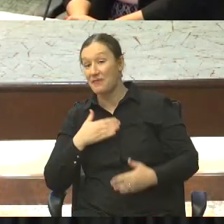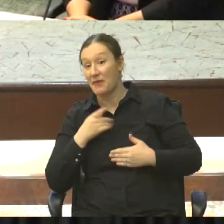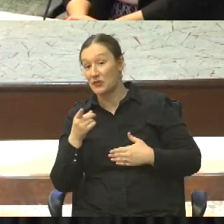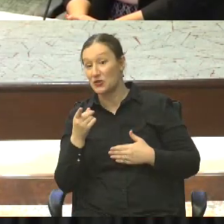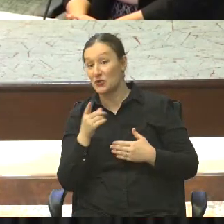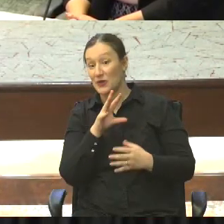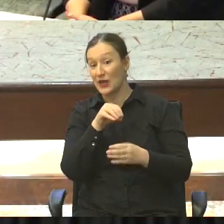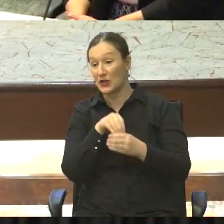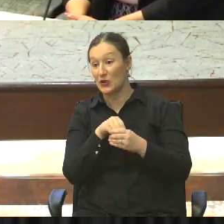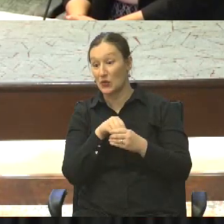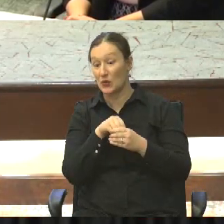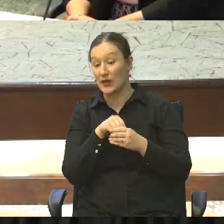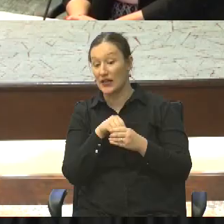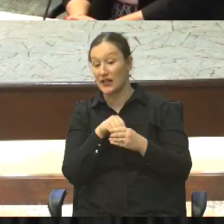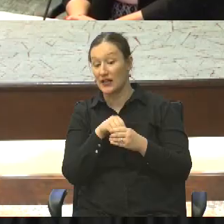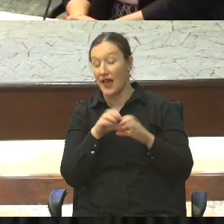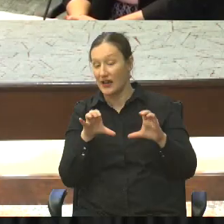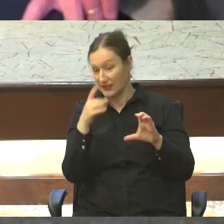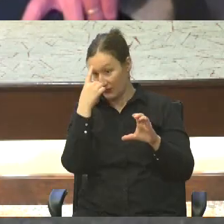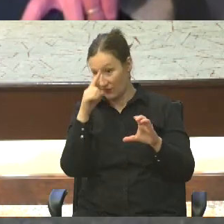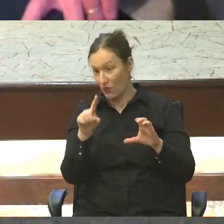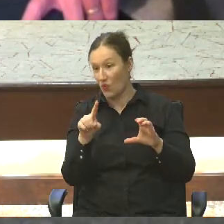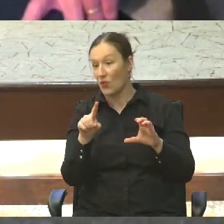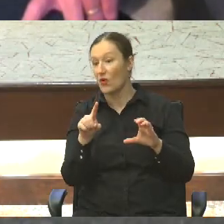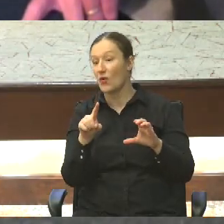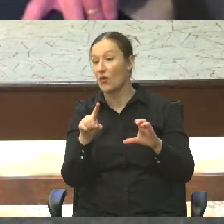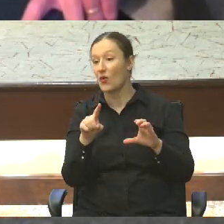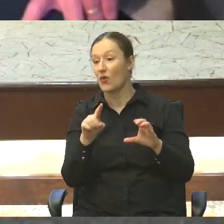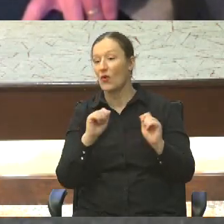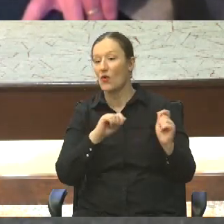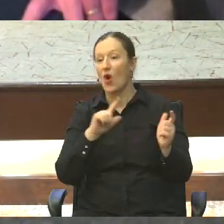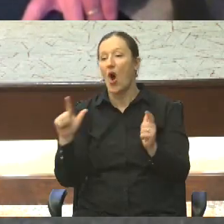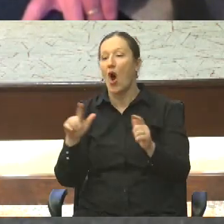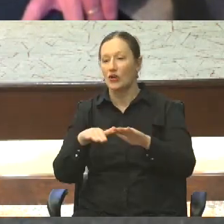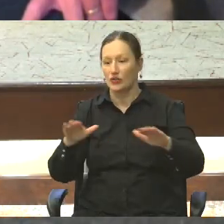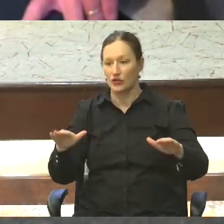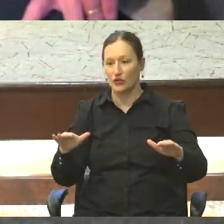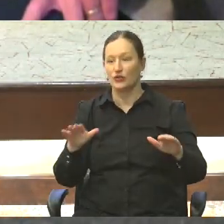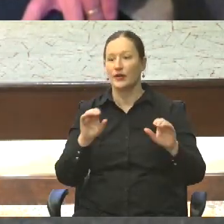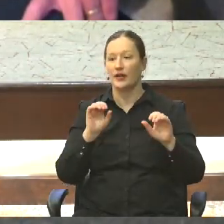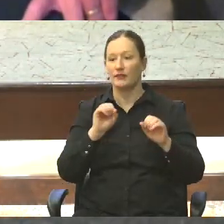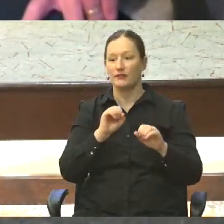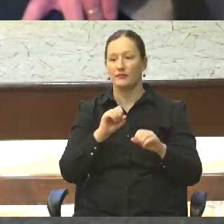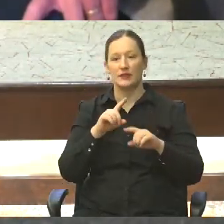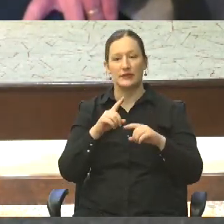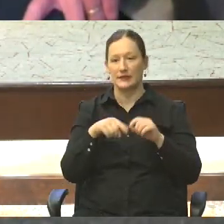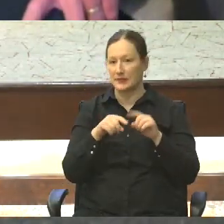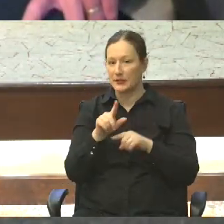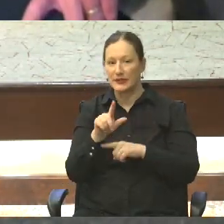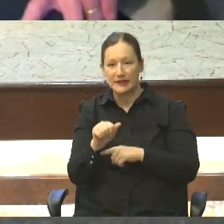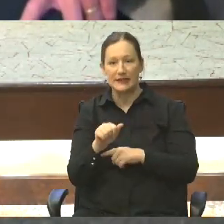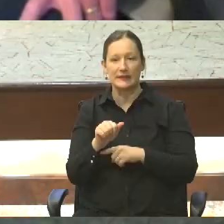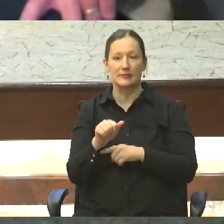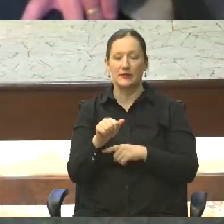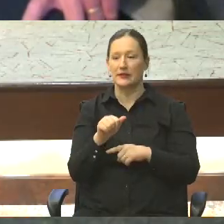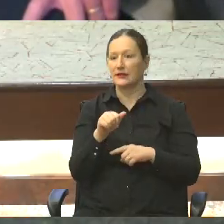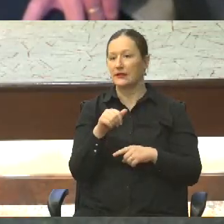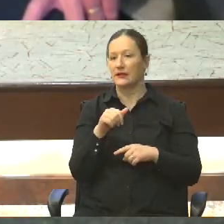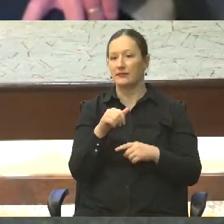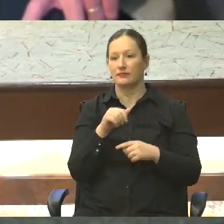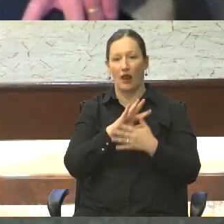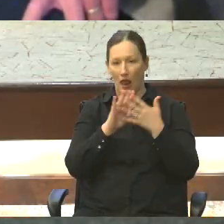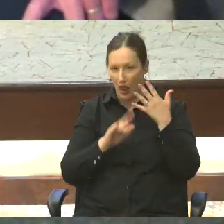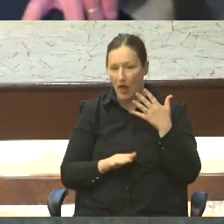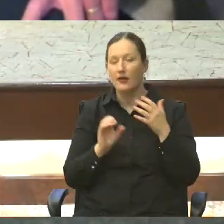inclusive activity is for, that way we will have two, one on each side of